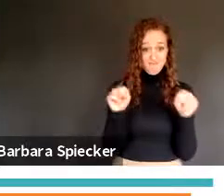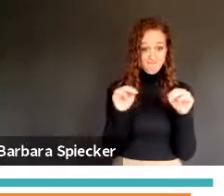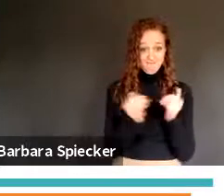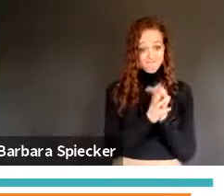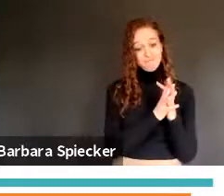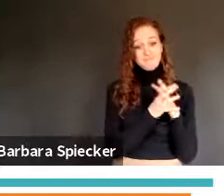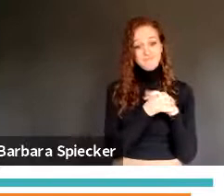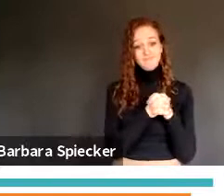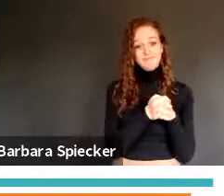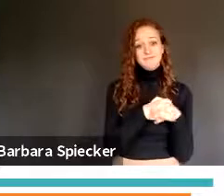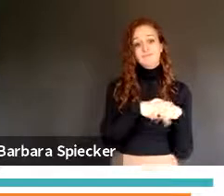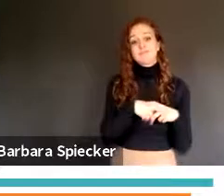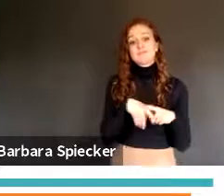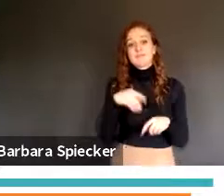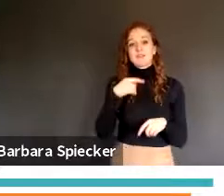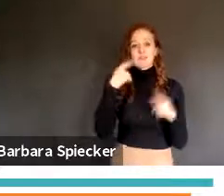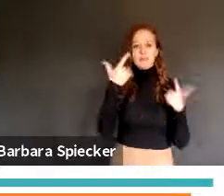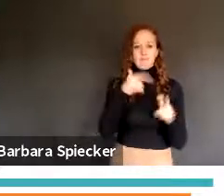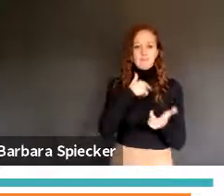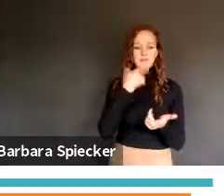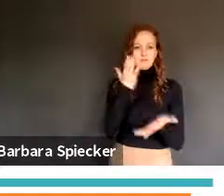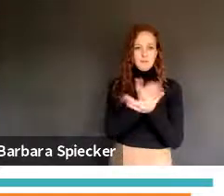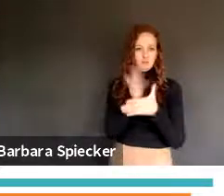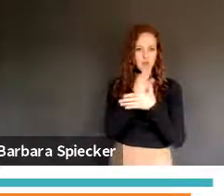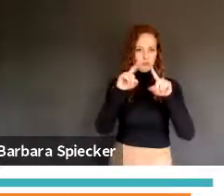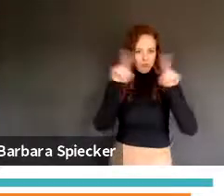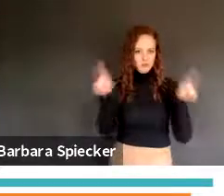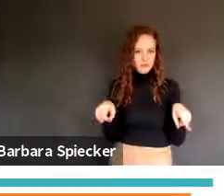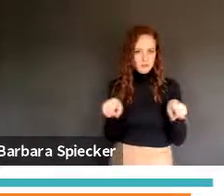Okay, at this point, I'll ask the interpreters to go ahead and turn on their videos.